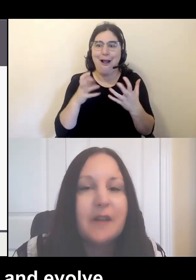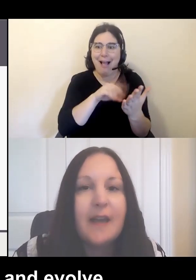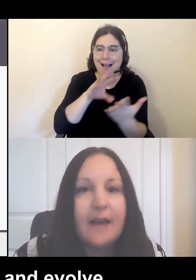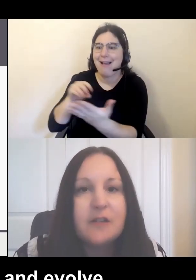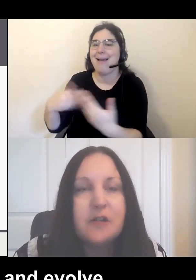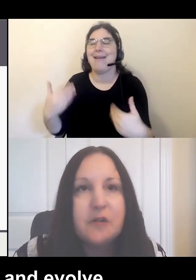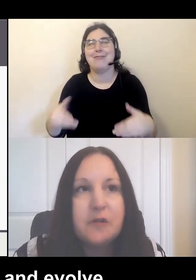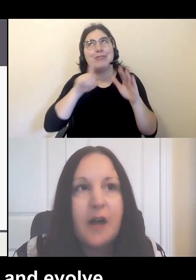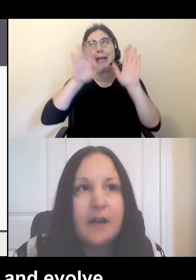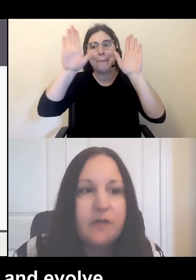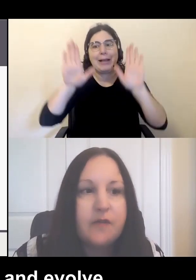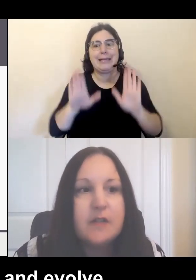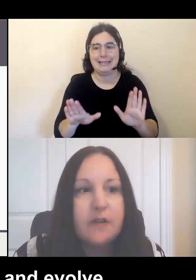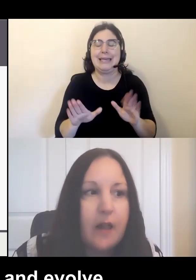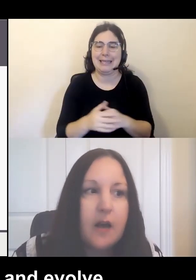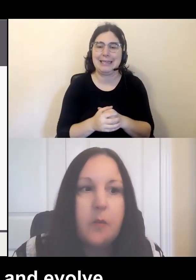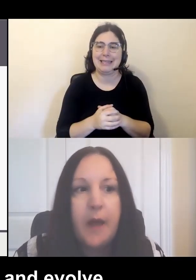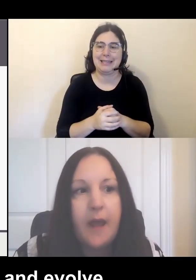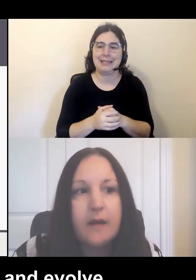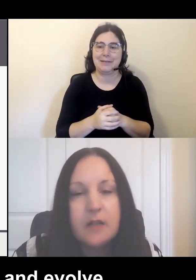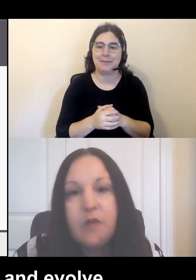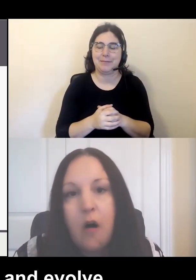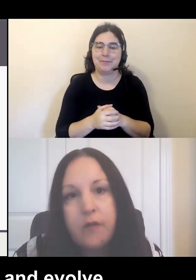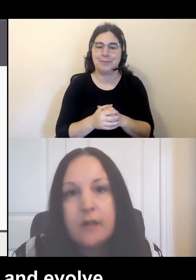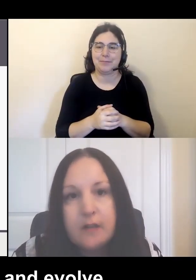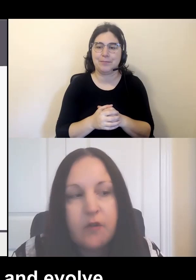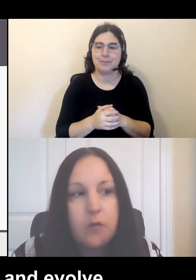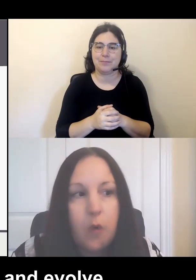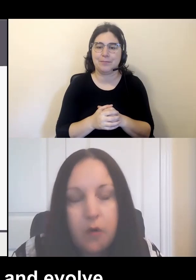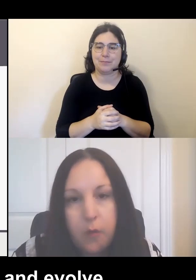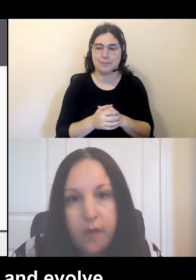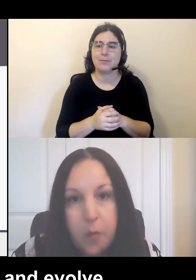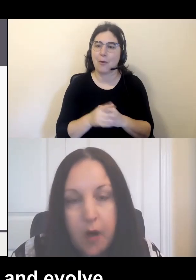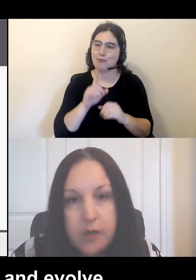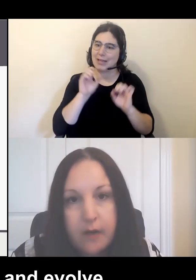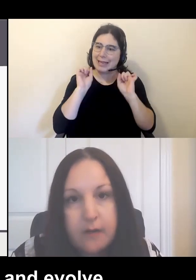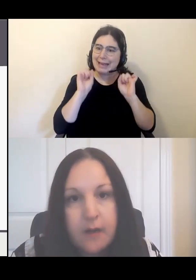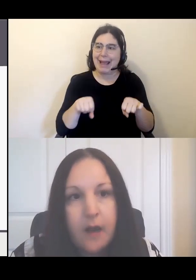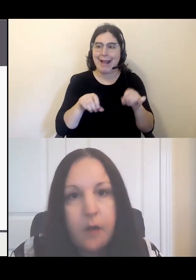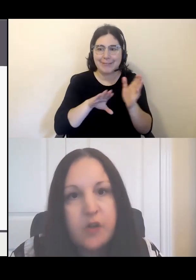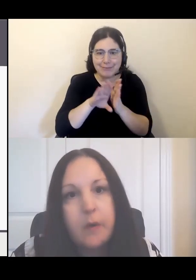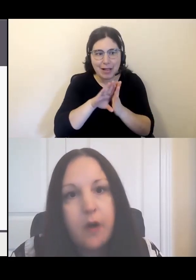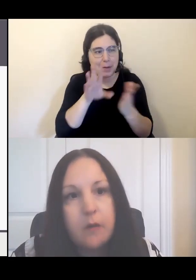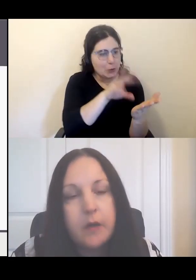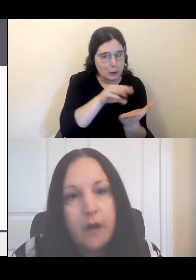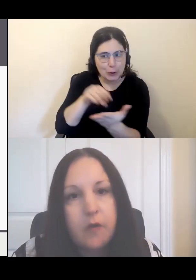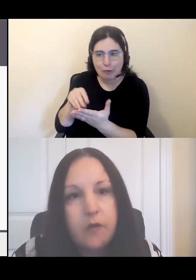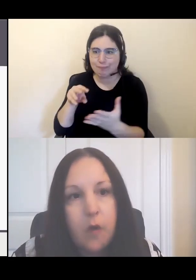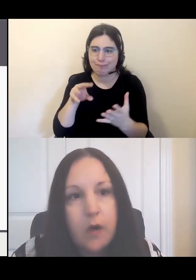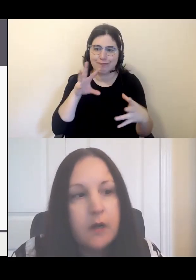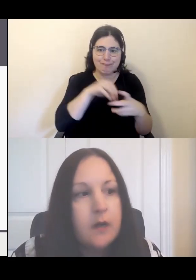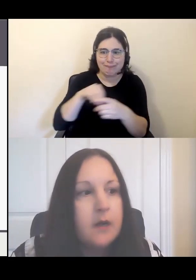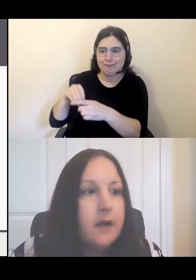You really get to kind of develop and evolve into different roles within the project, which I'm incredibly